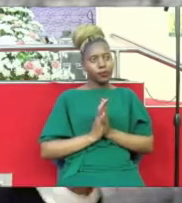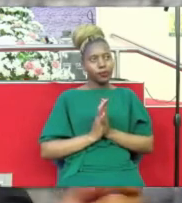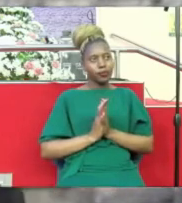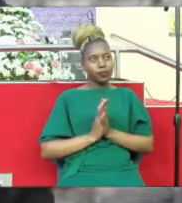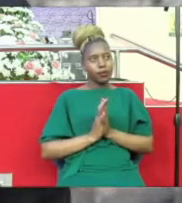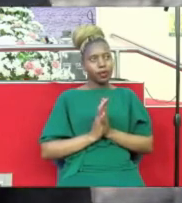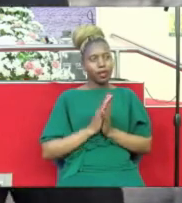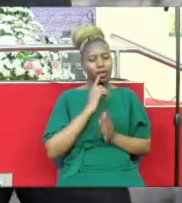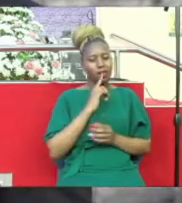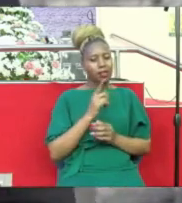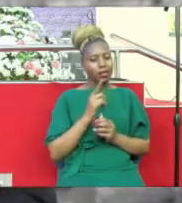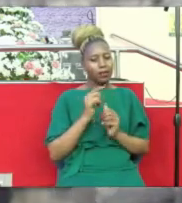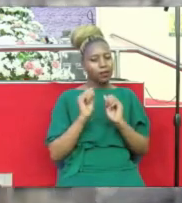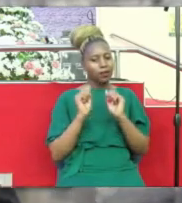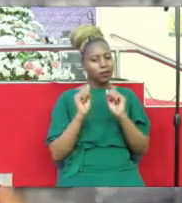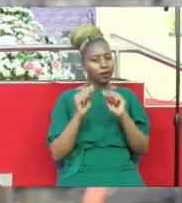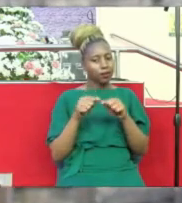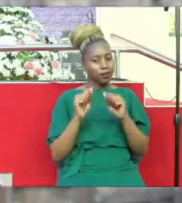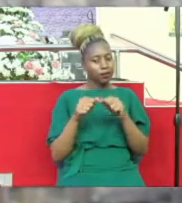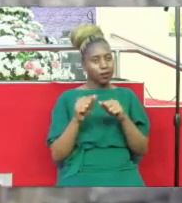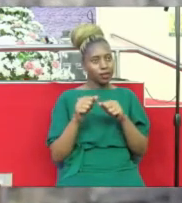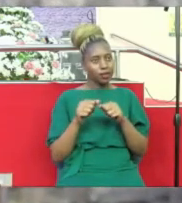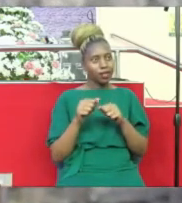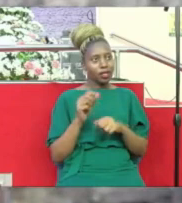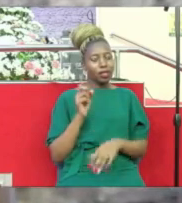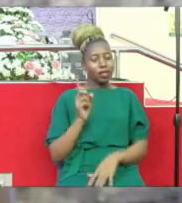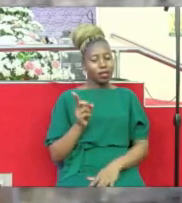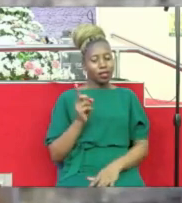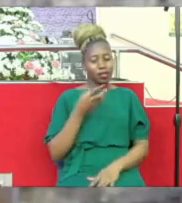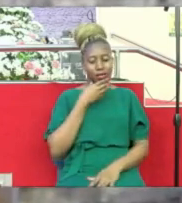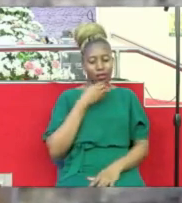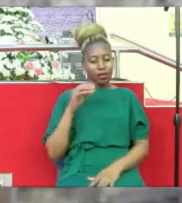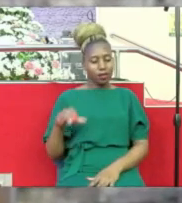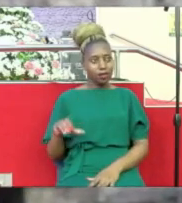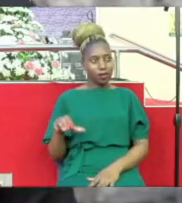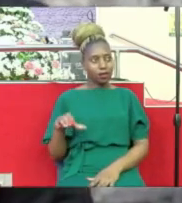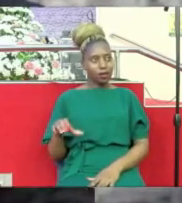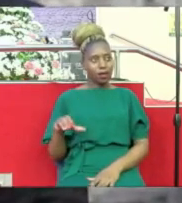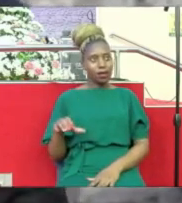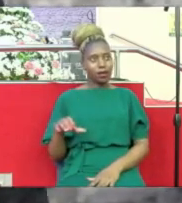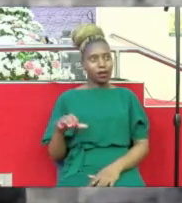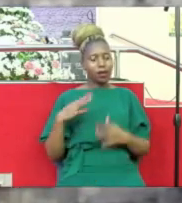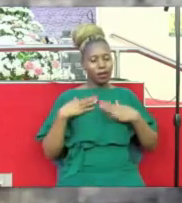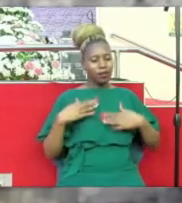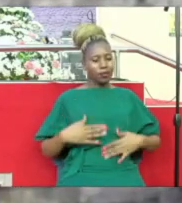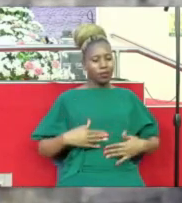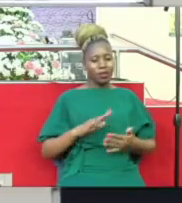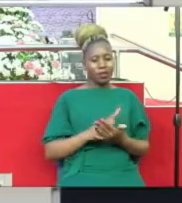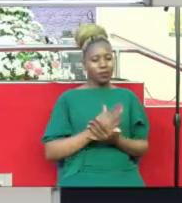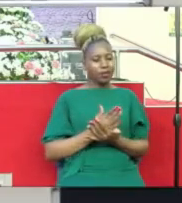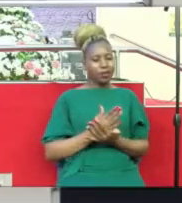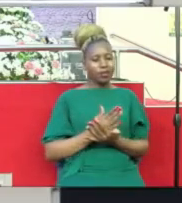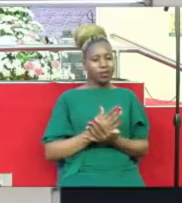there's a possibility that his organs might not all be there. Inasema akasema kwamba kuna uwezekano ya kwamba viungo vyake vyote vinawezekana